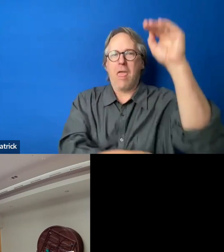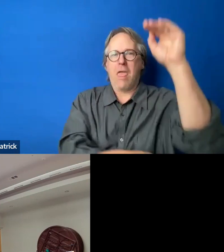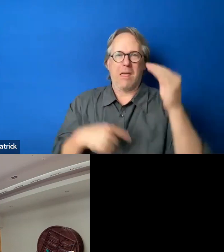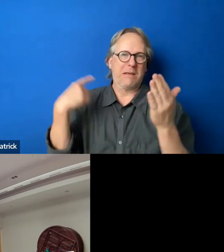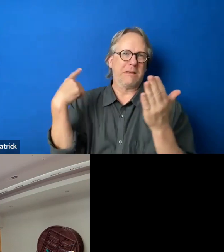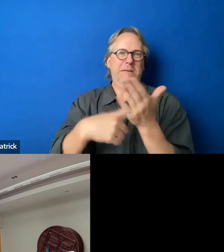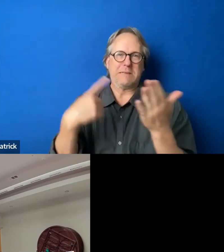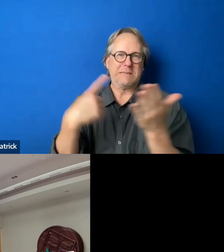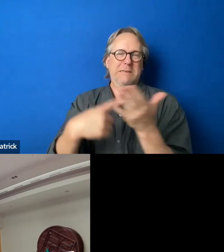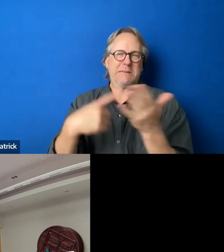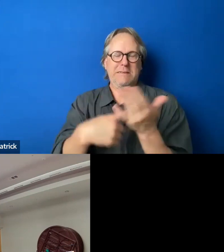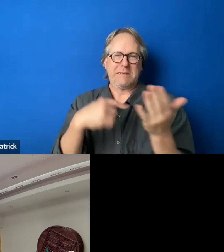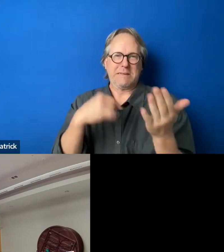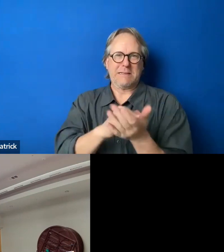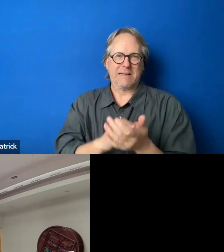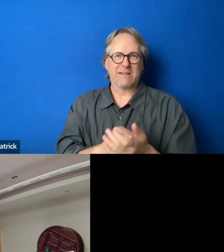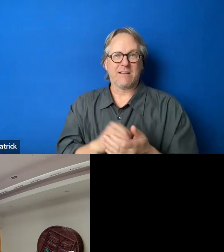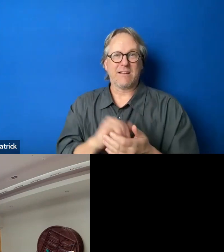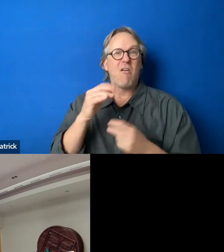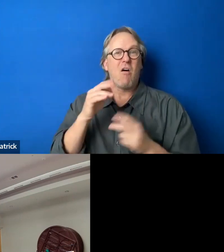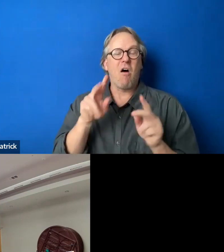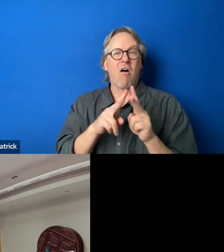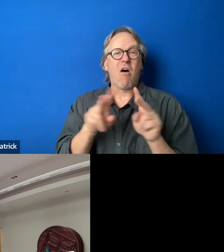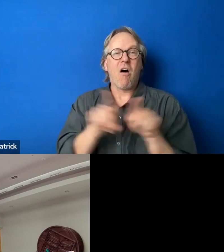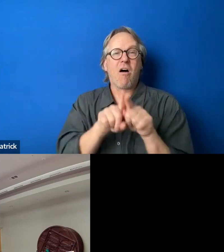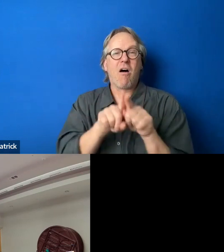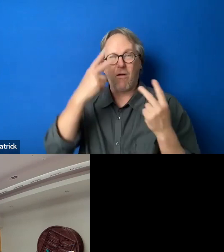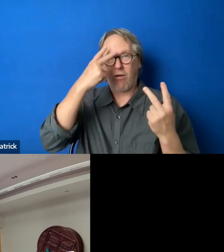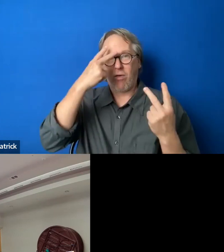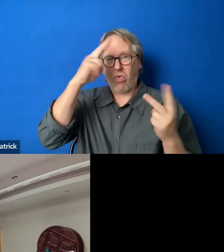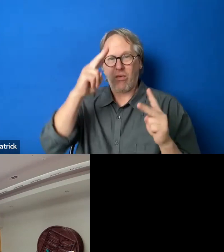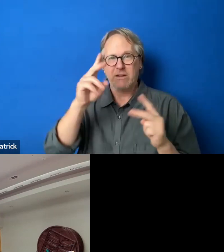misdiagnosis. Even a misdiagnosis. Or a